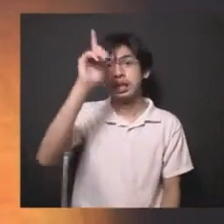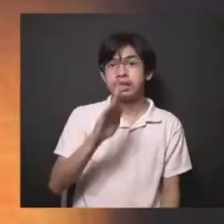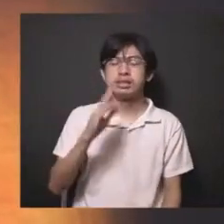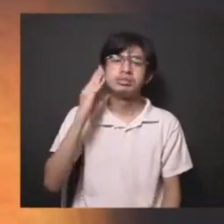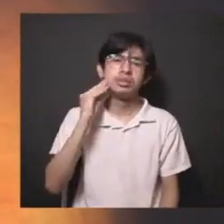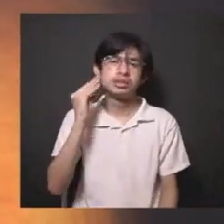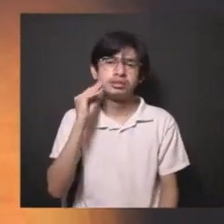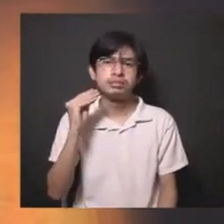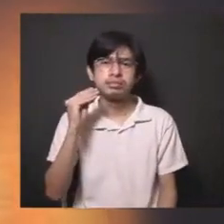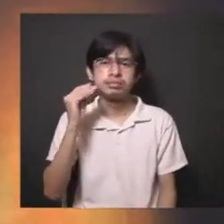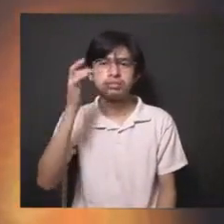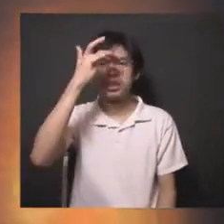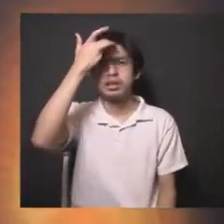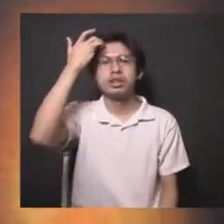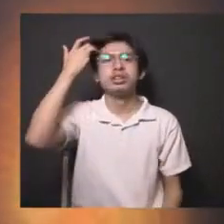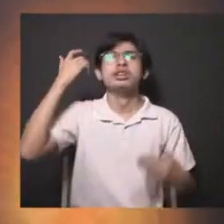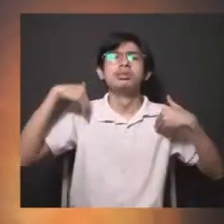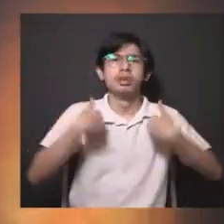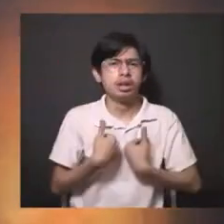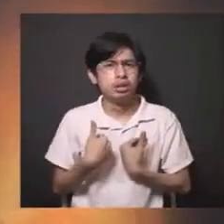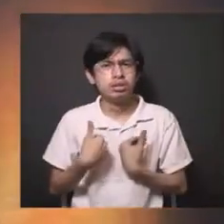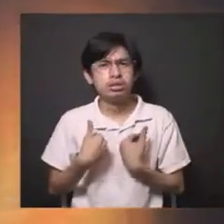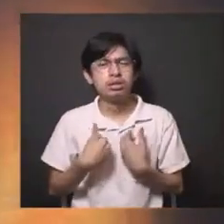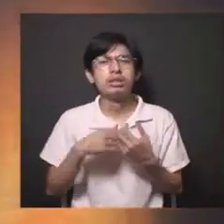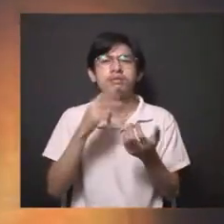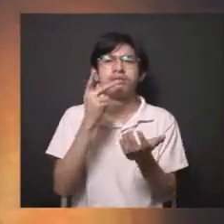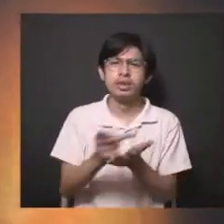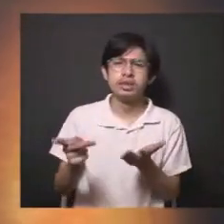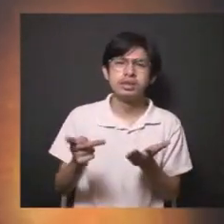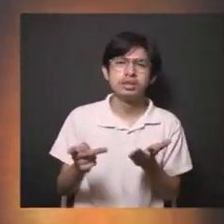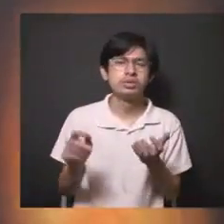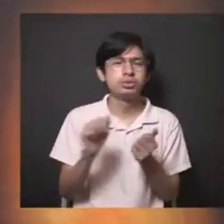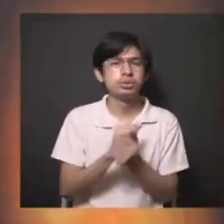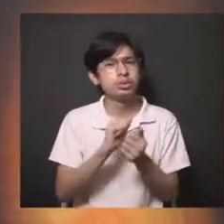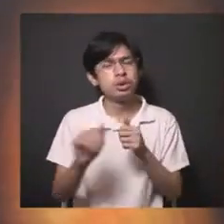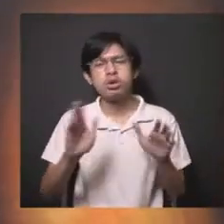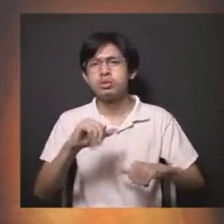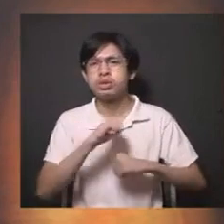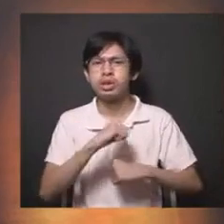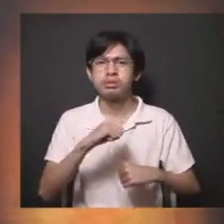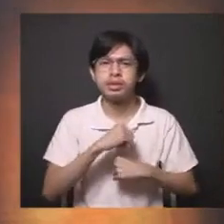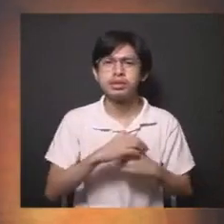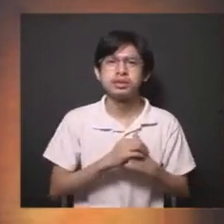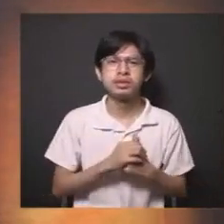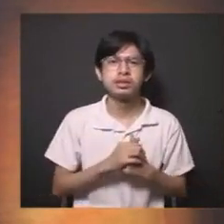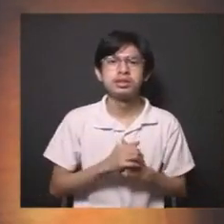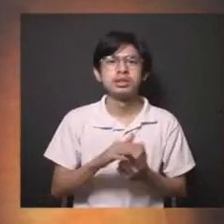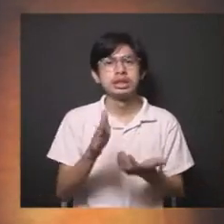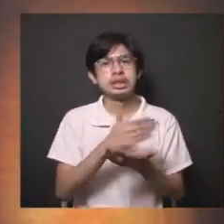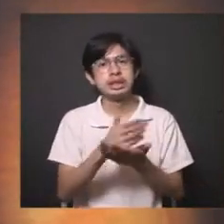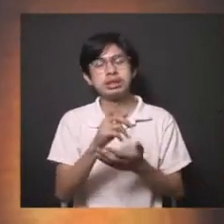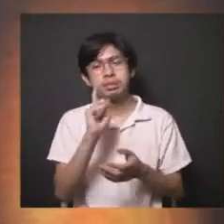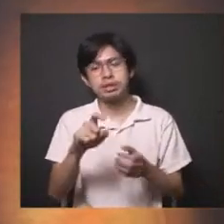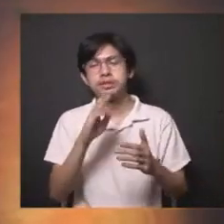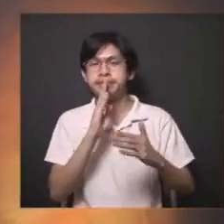and downfall. So then, don't ever get too proud. What do? You humble yourself to know that God is your source. And